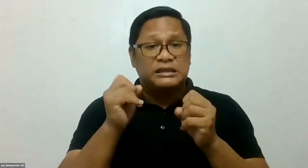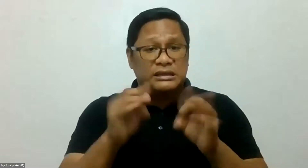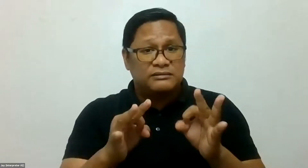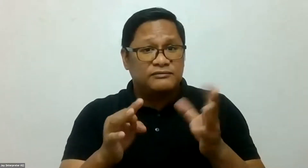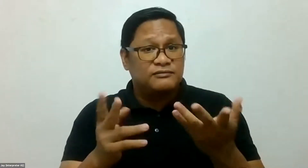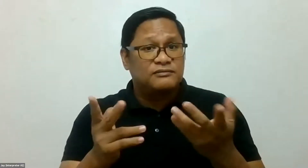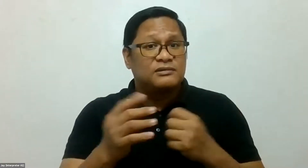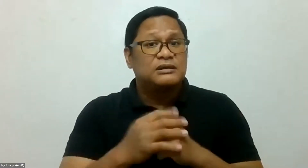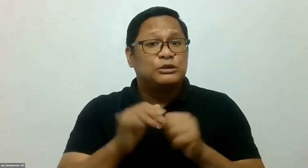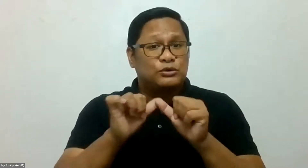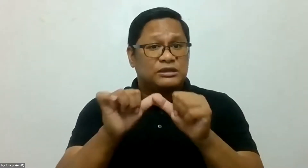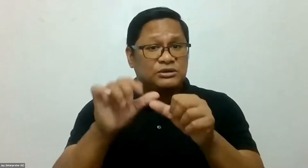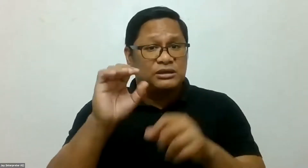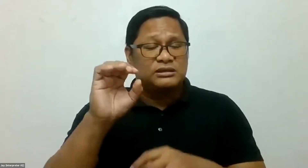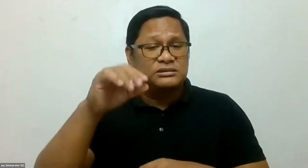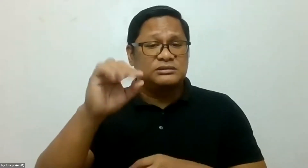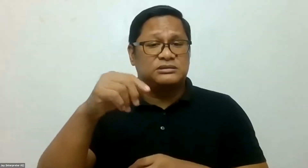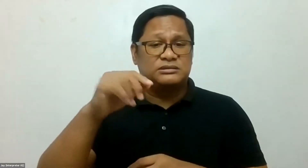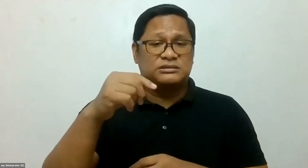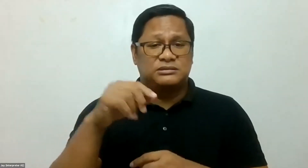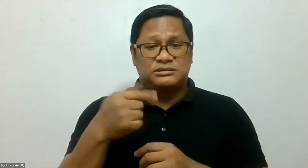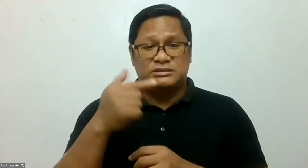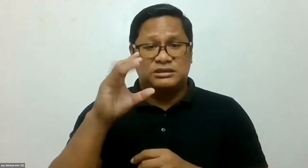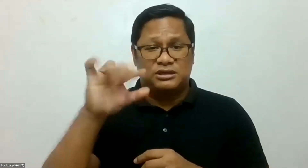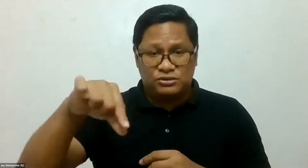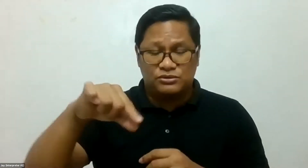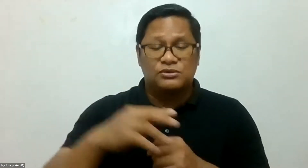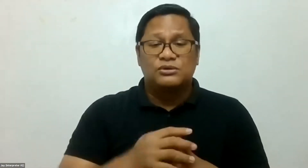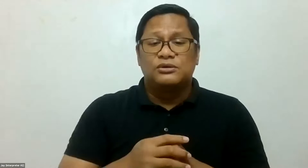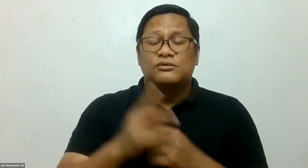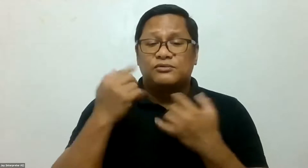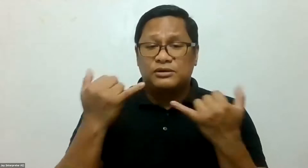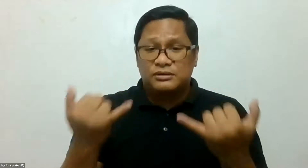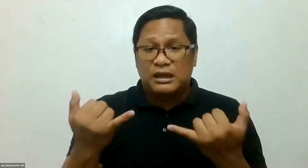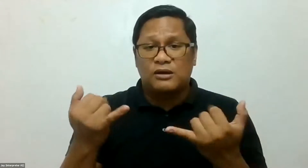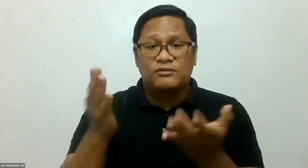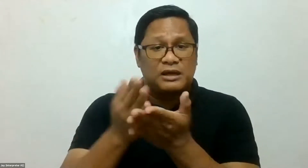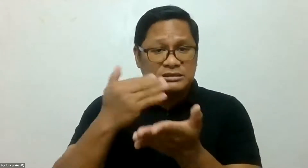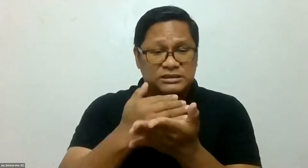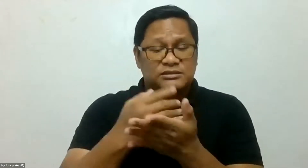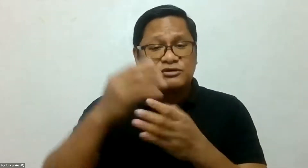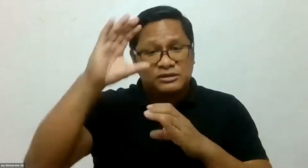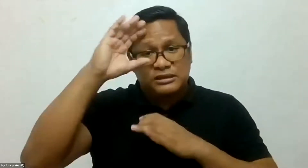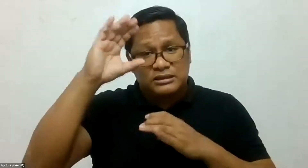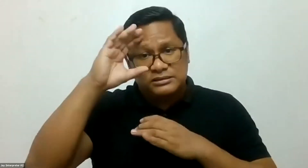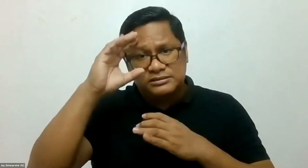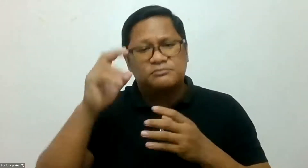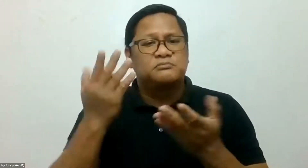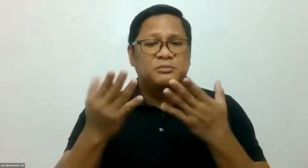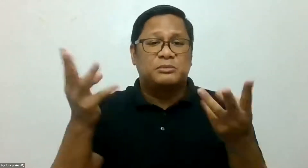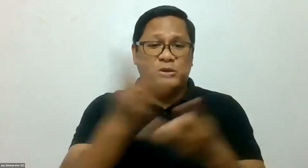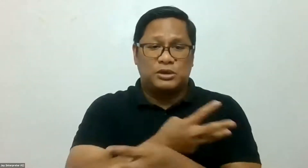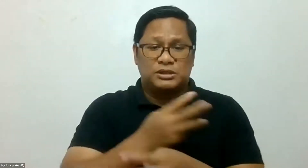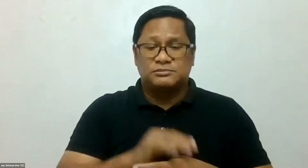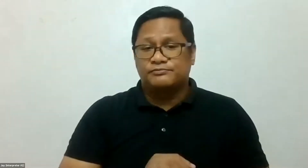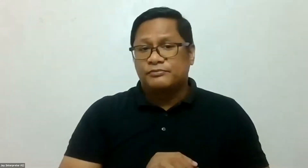extended GCQ. With no clear budget allocation for non-COVID conditions like cancer, then it would really be worse. There's